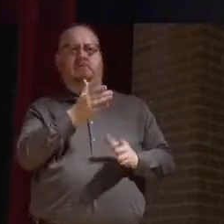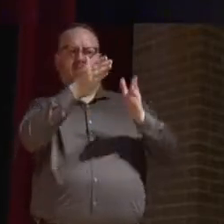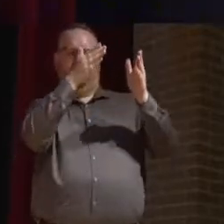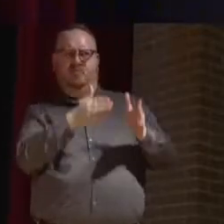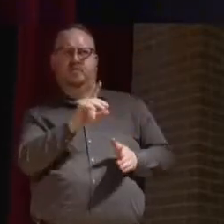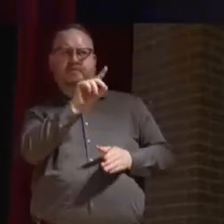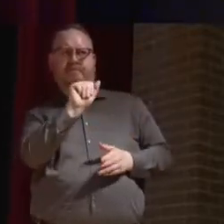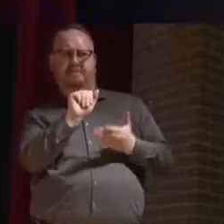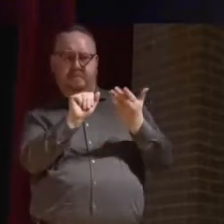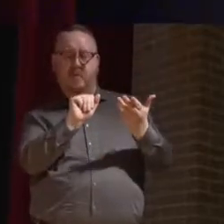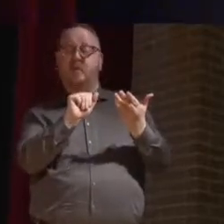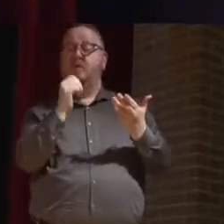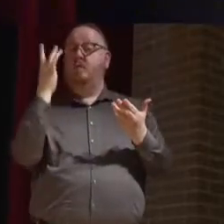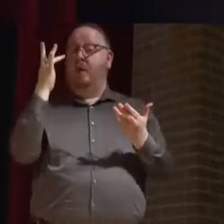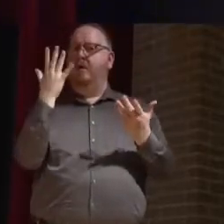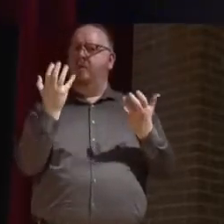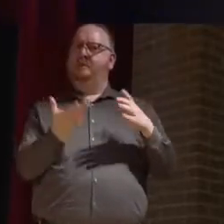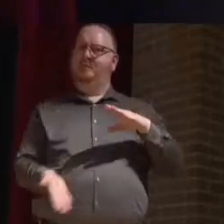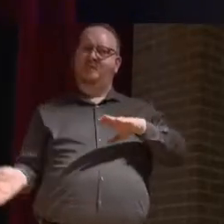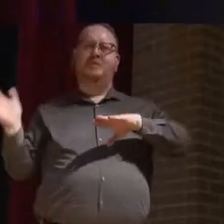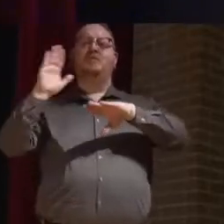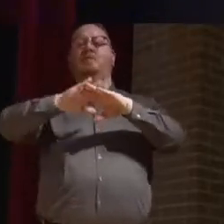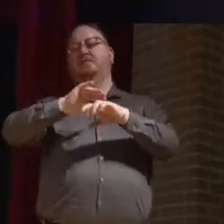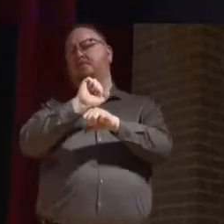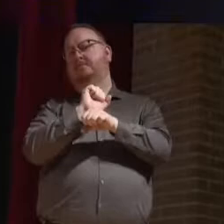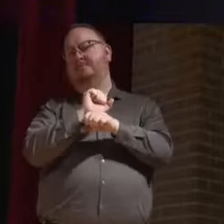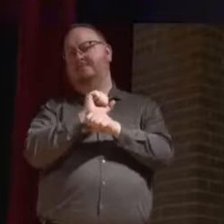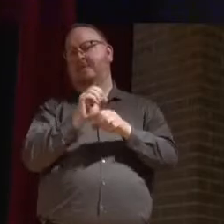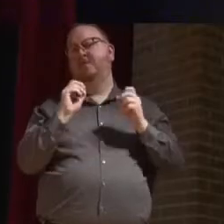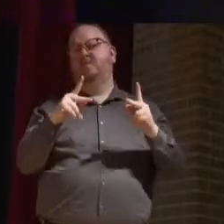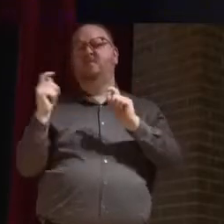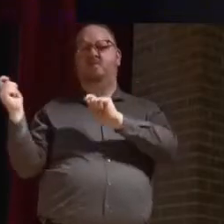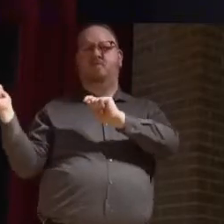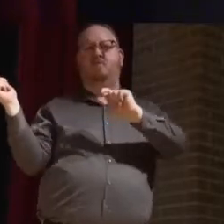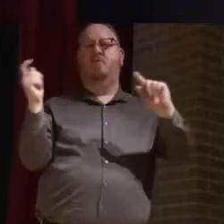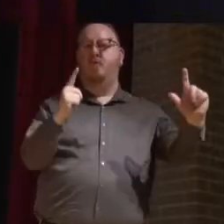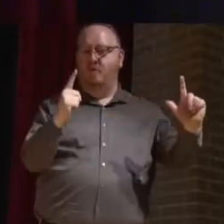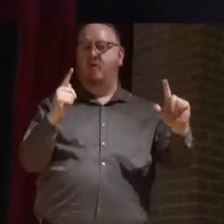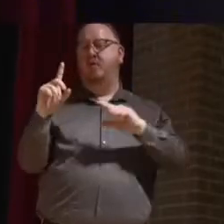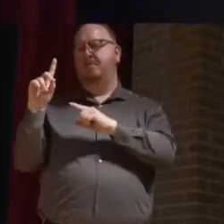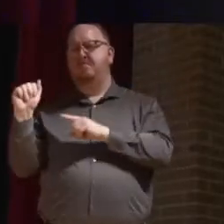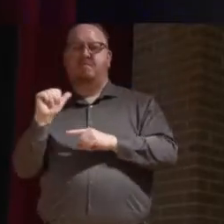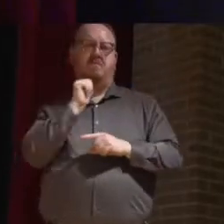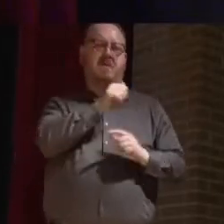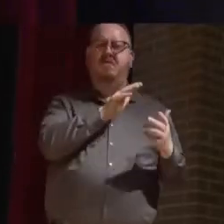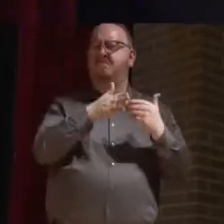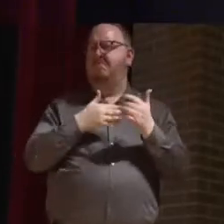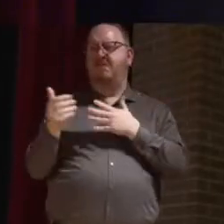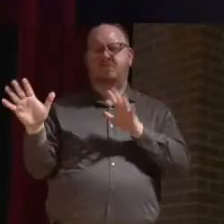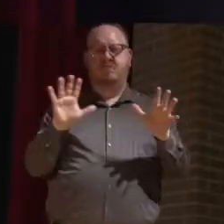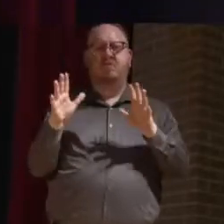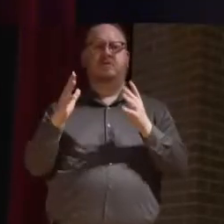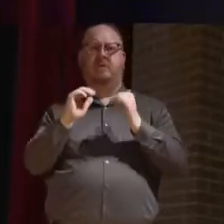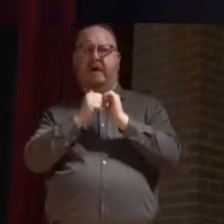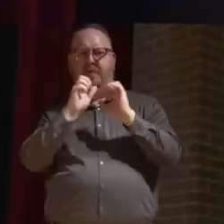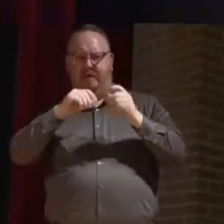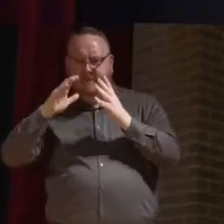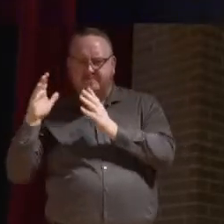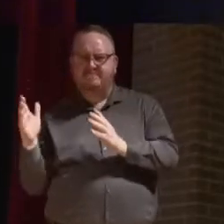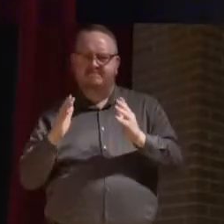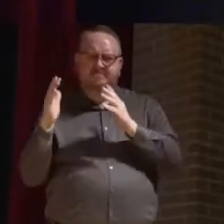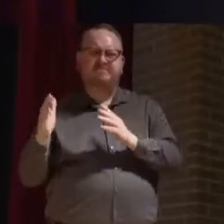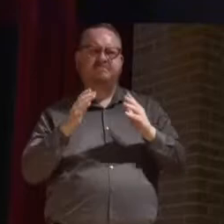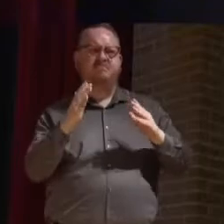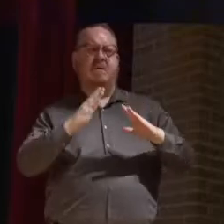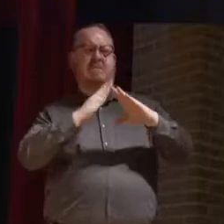employment opportunities for everyone, what are some barriers that we might have to think about and strategize to overcome